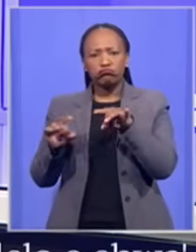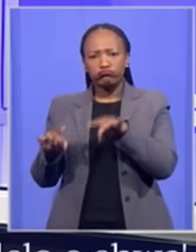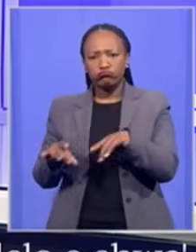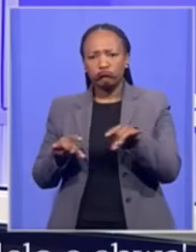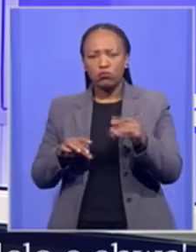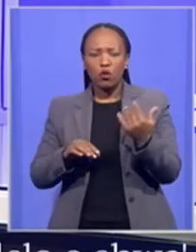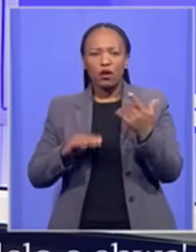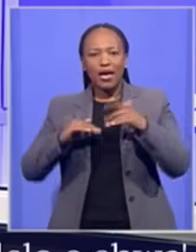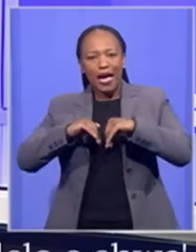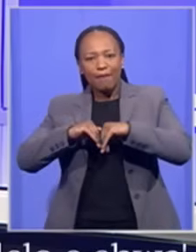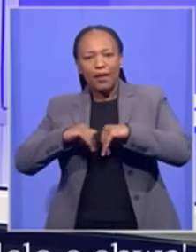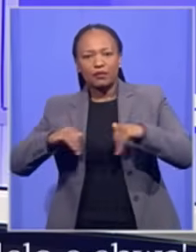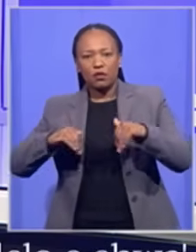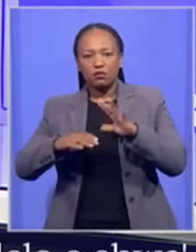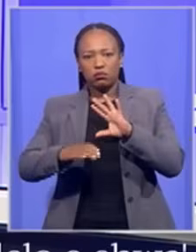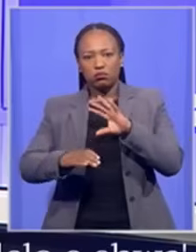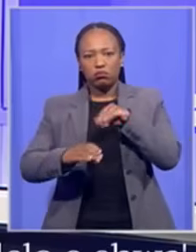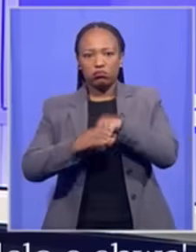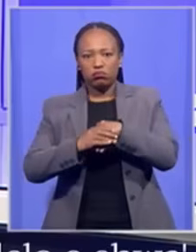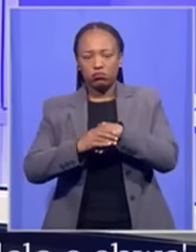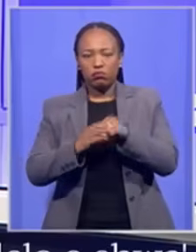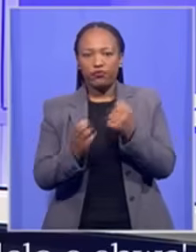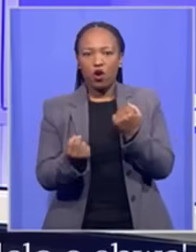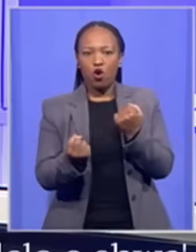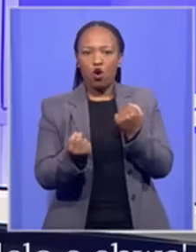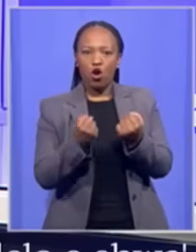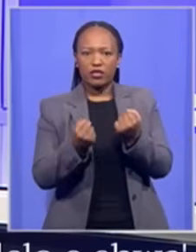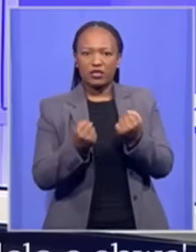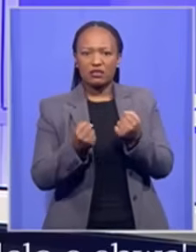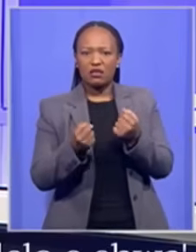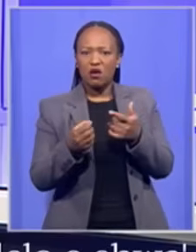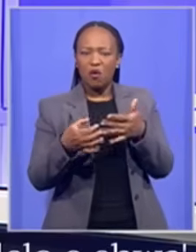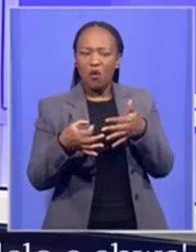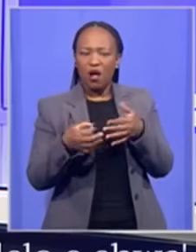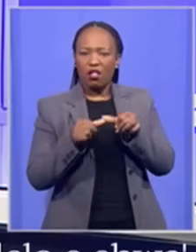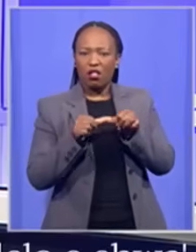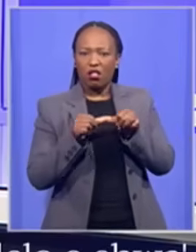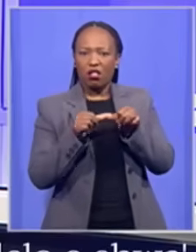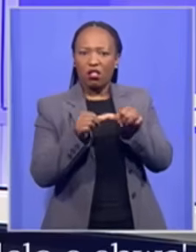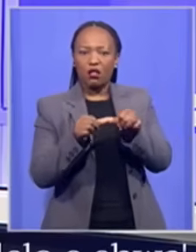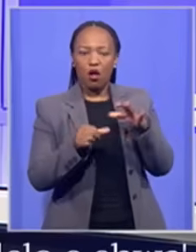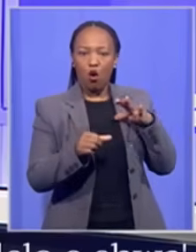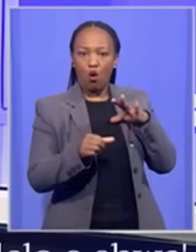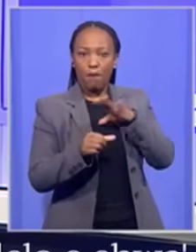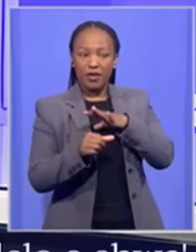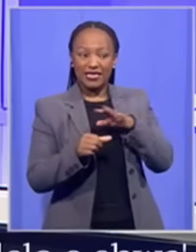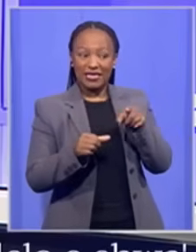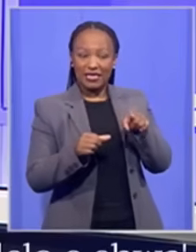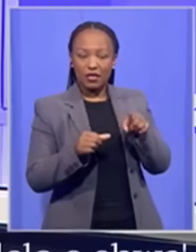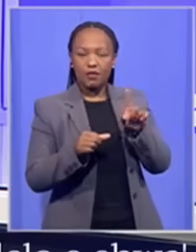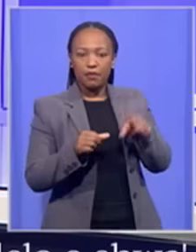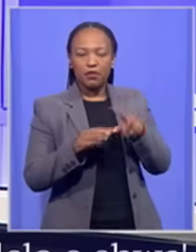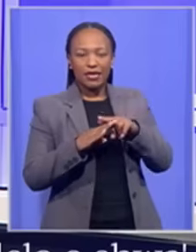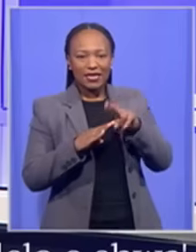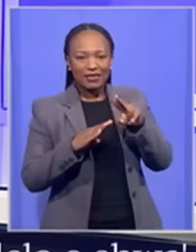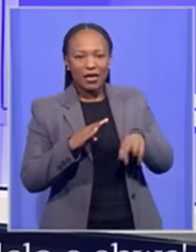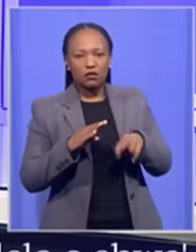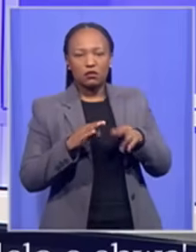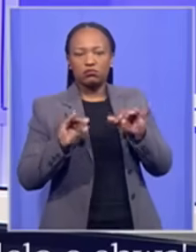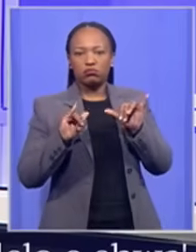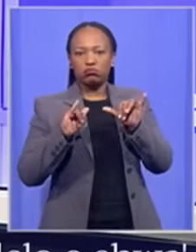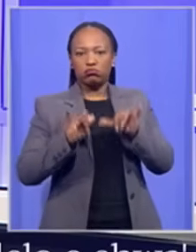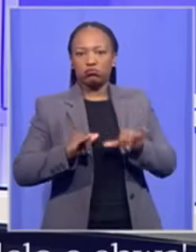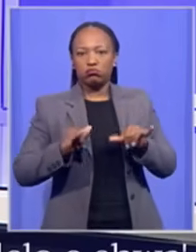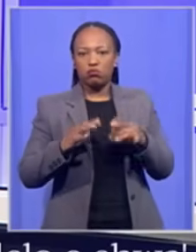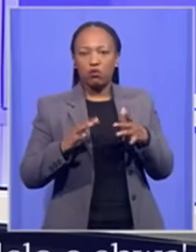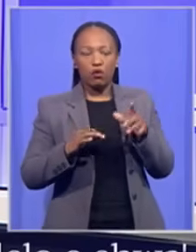wa kgethologanyo ba fege melato ya bona go fihla ge go hweditšwe dipoelo tša khomišene yeo ya dinyakišišo ka gage ba go bile le go